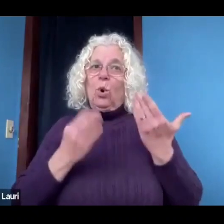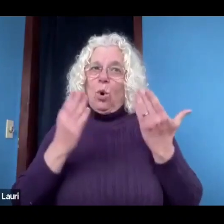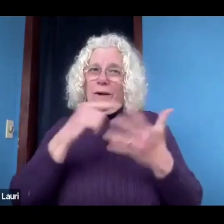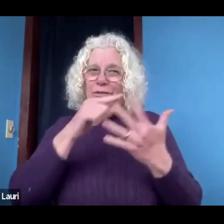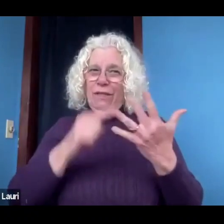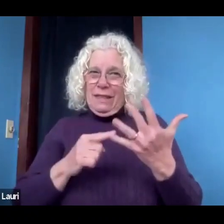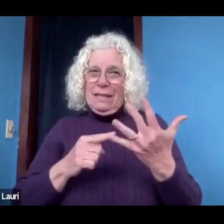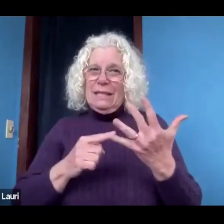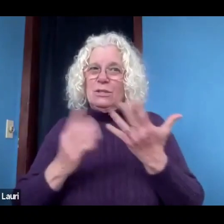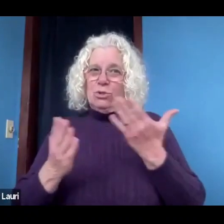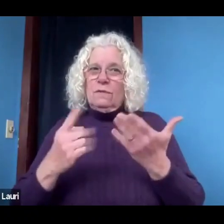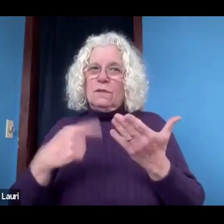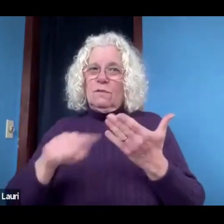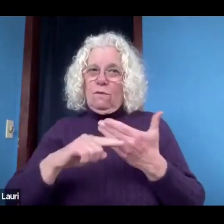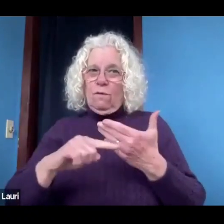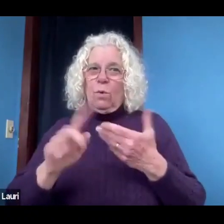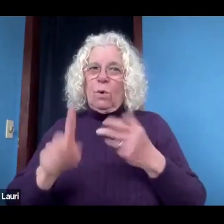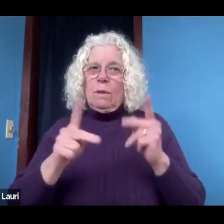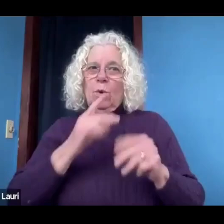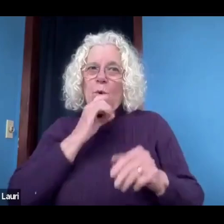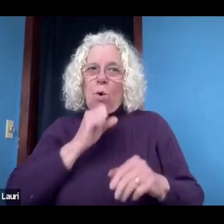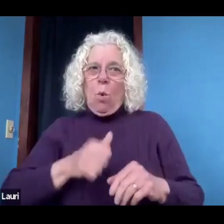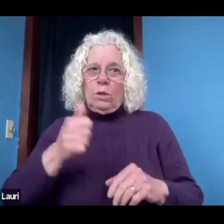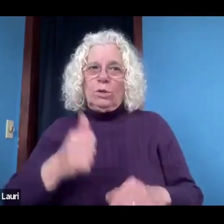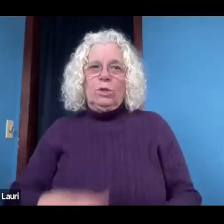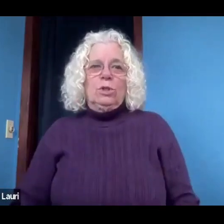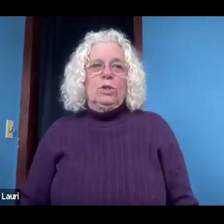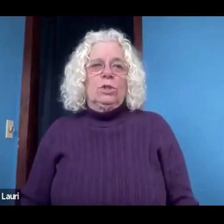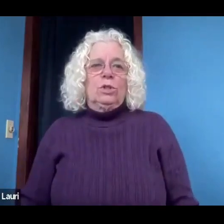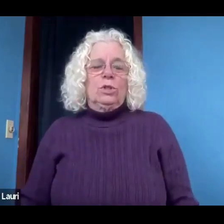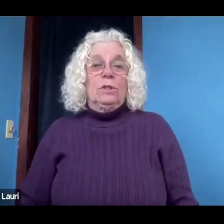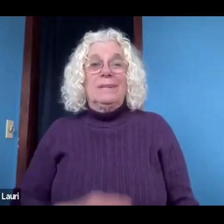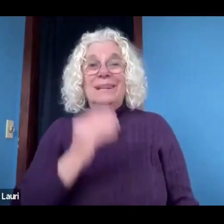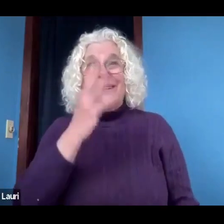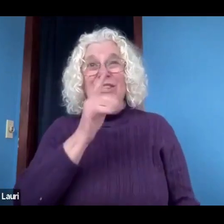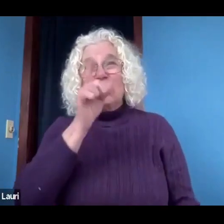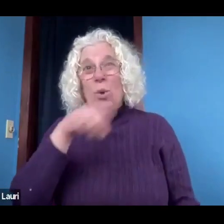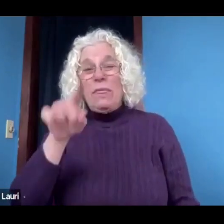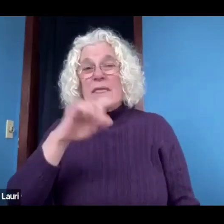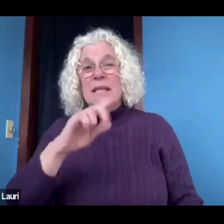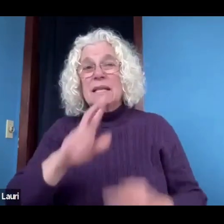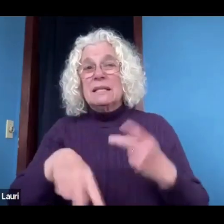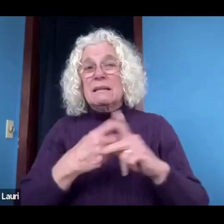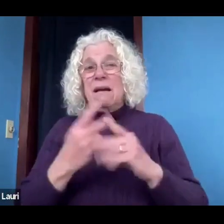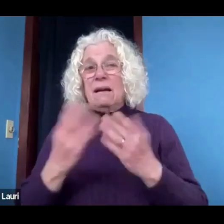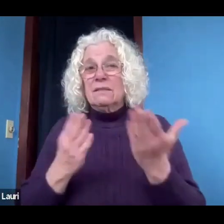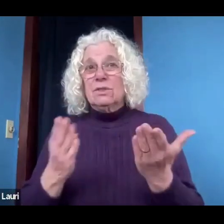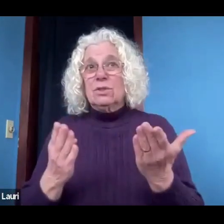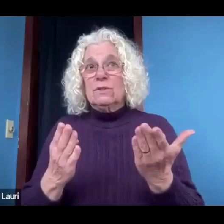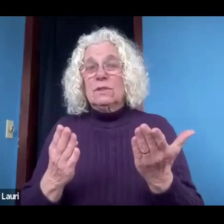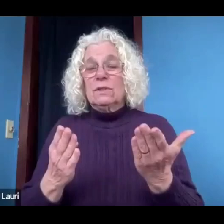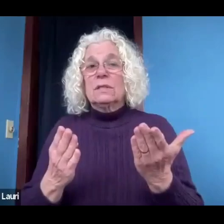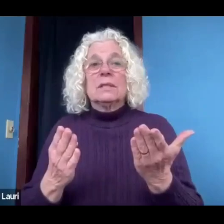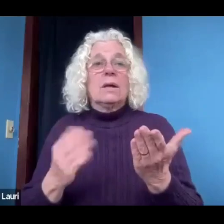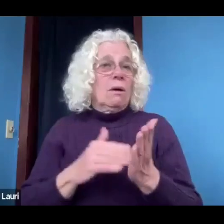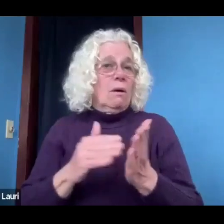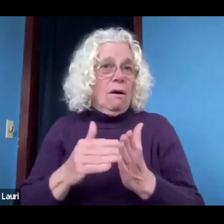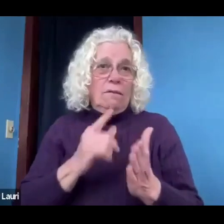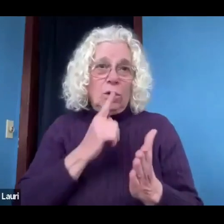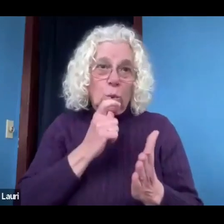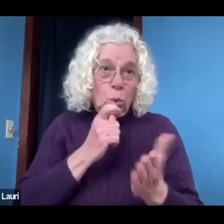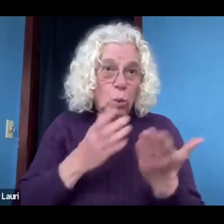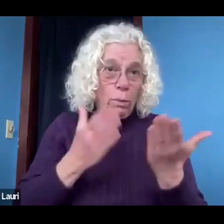services to older adults in the community. And I will say that much of these services are provided by volunteers. And